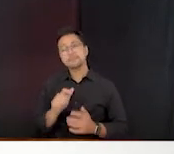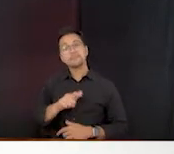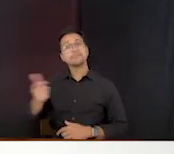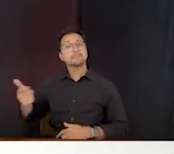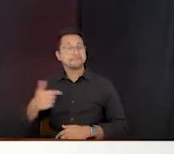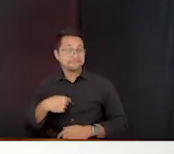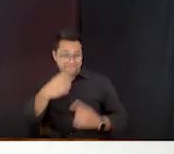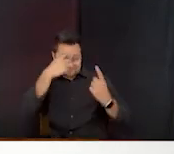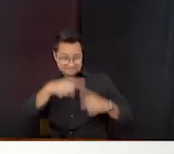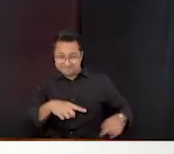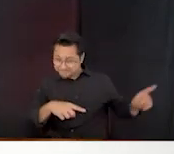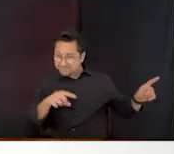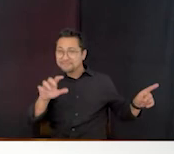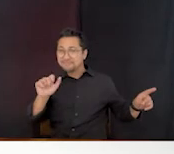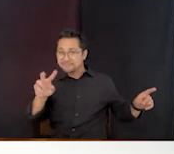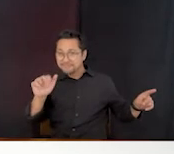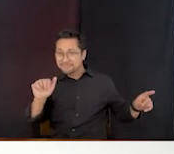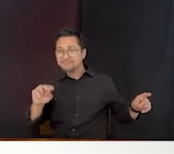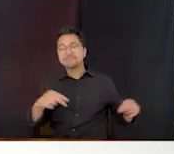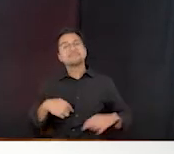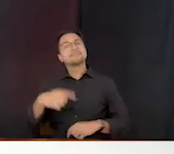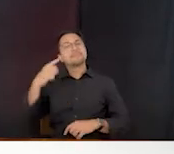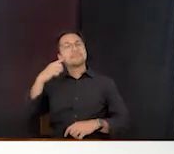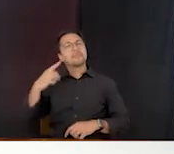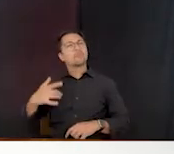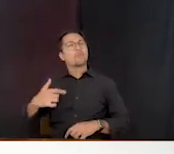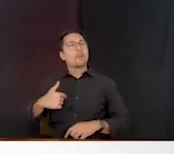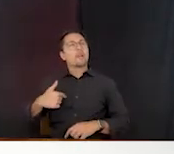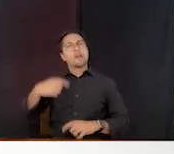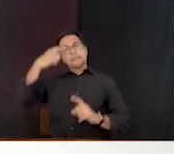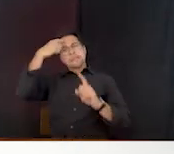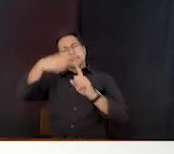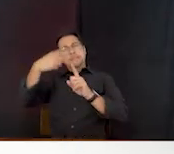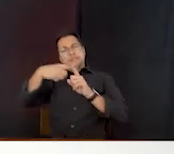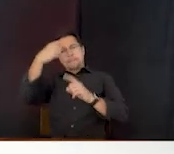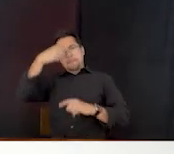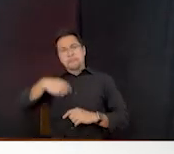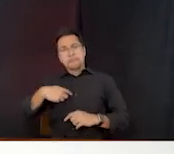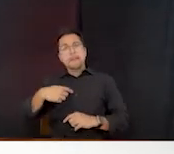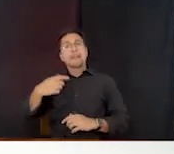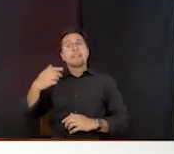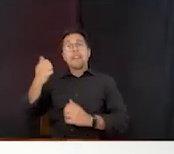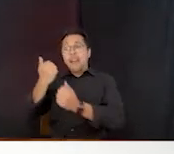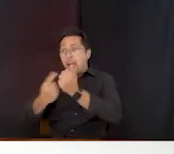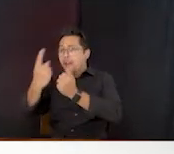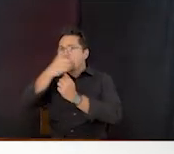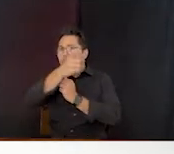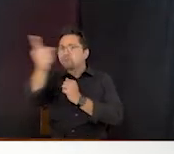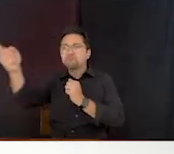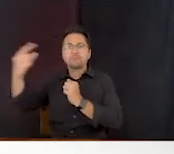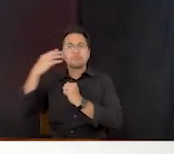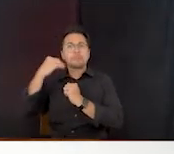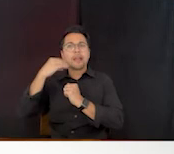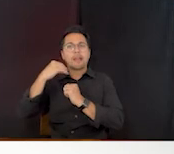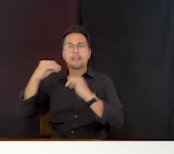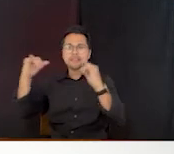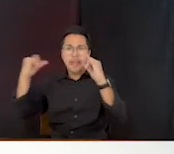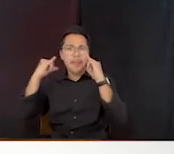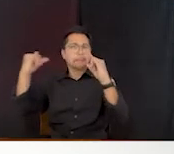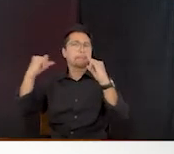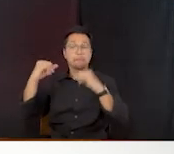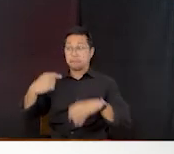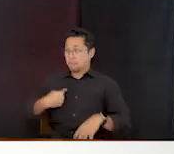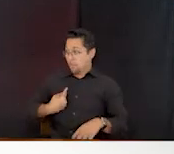I agree with Evan on that. I think the most comforting thing for me was knowing that everyone was going through the same thing. It wasn't just